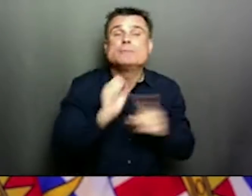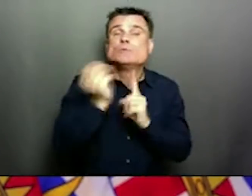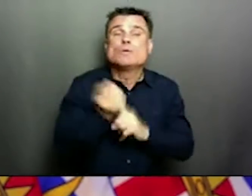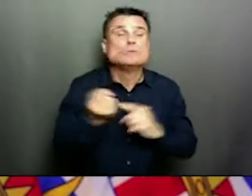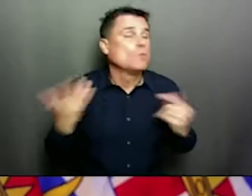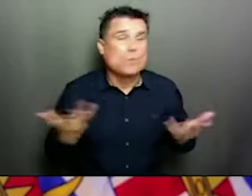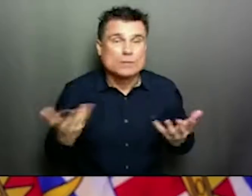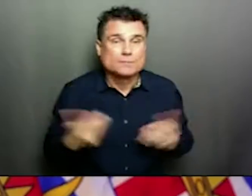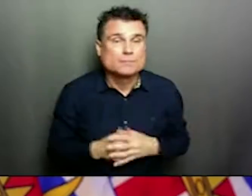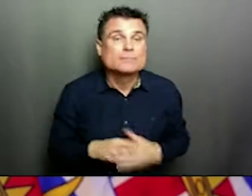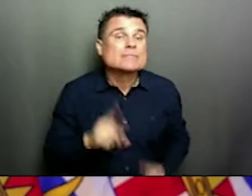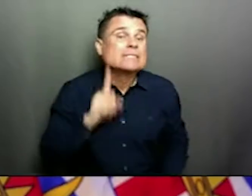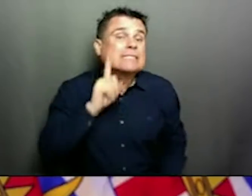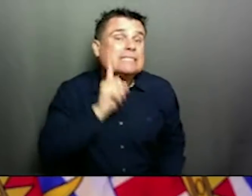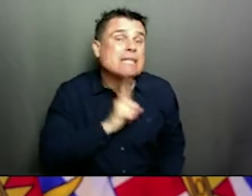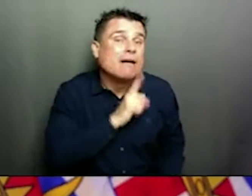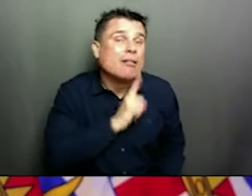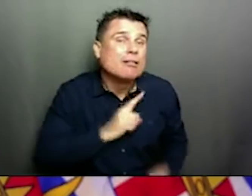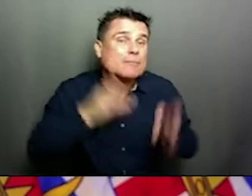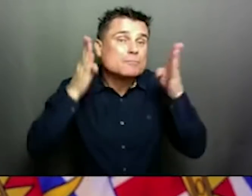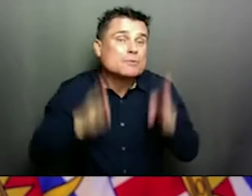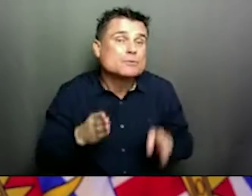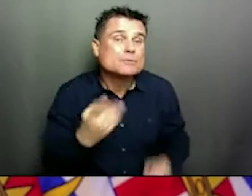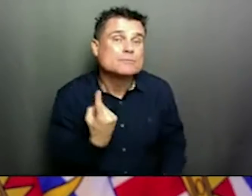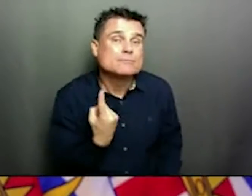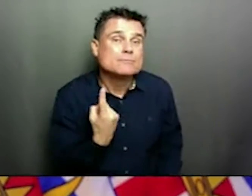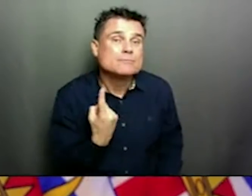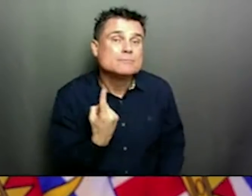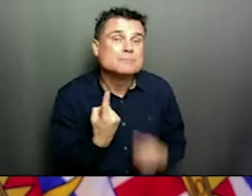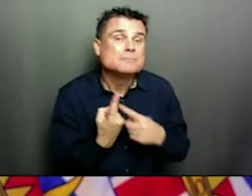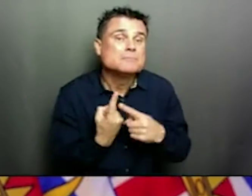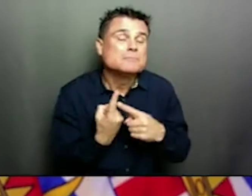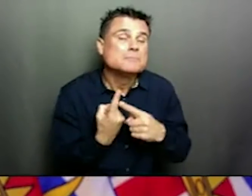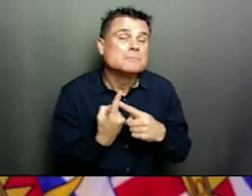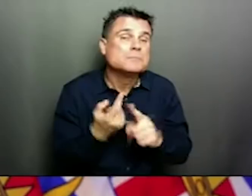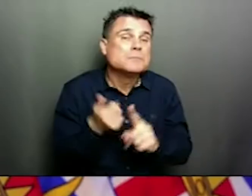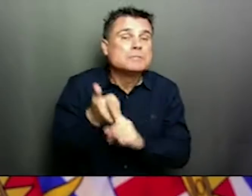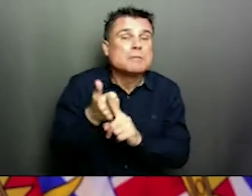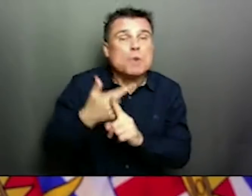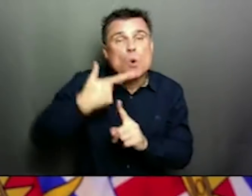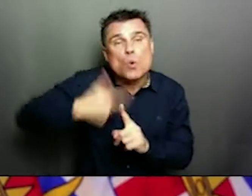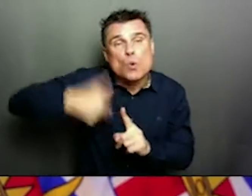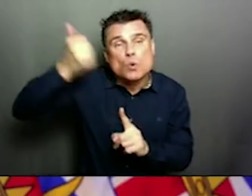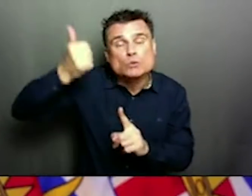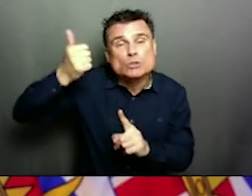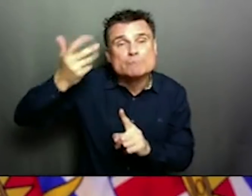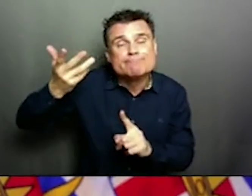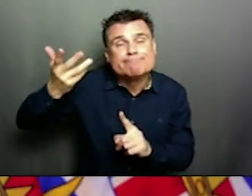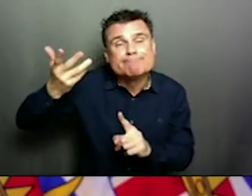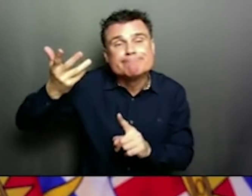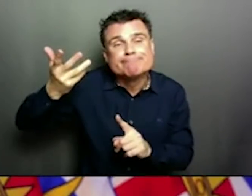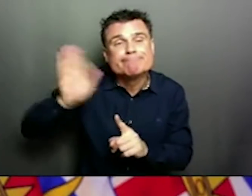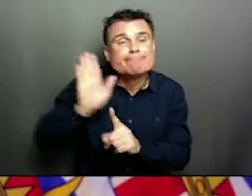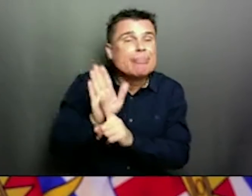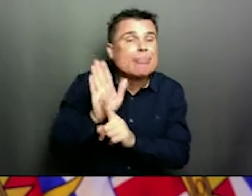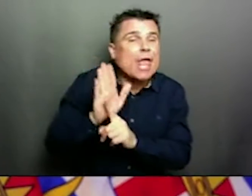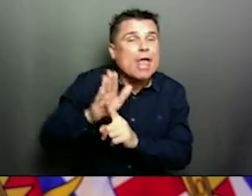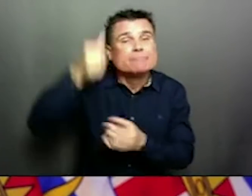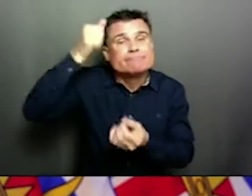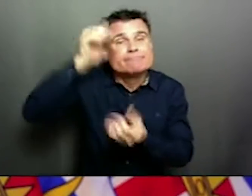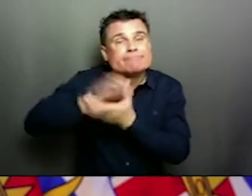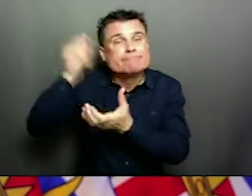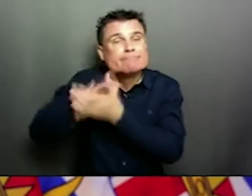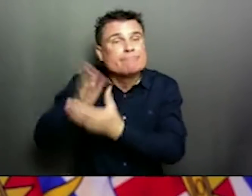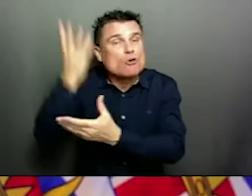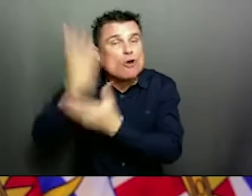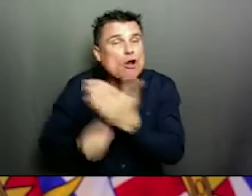a widower, and they would like to go to visit their son or daughter and their family.